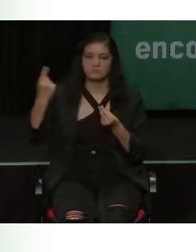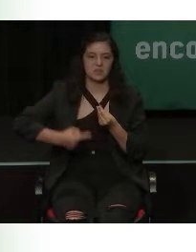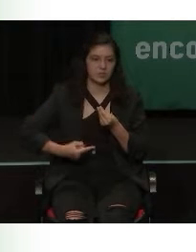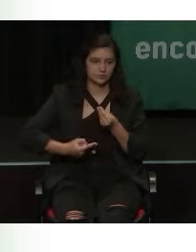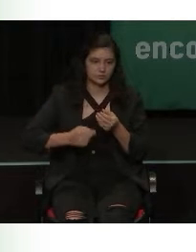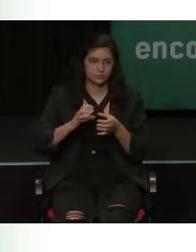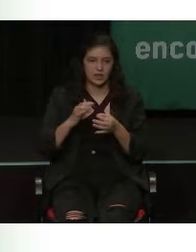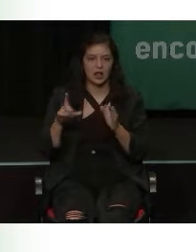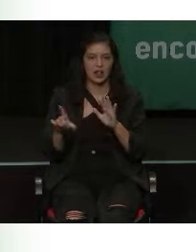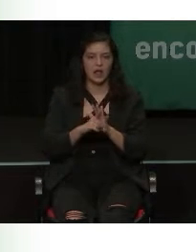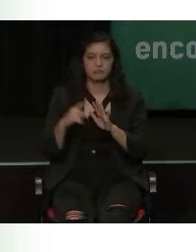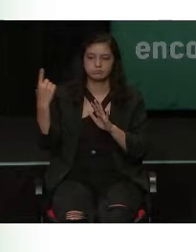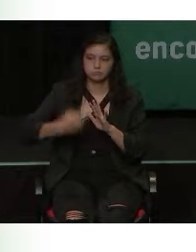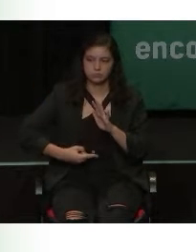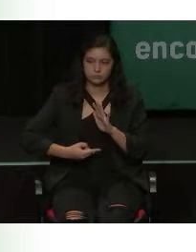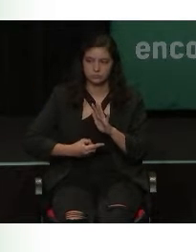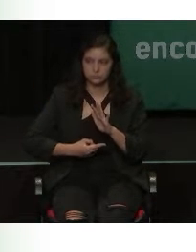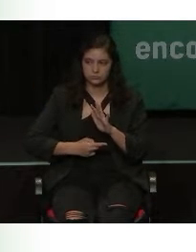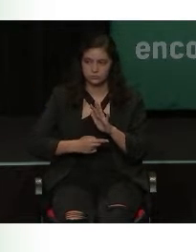we didn't need